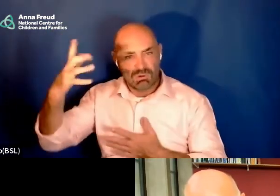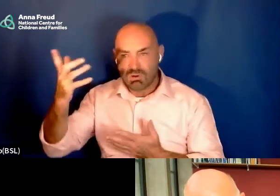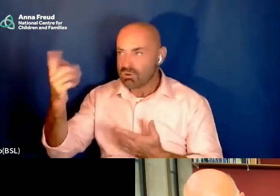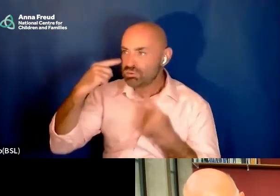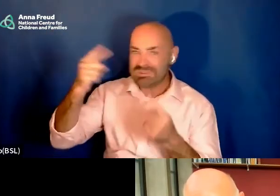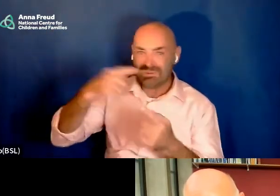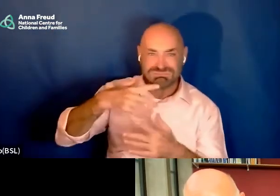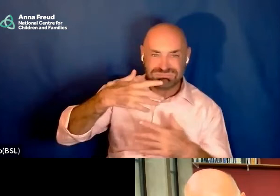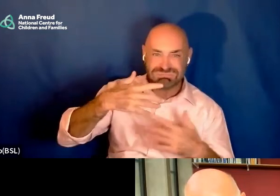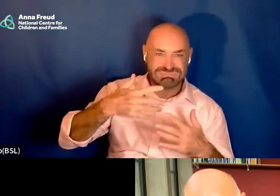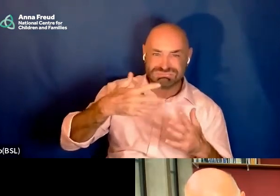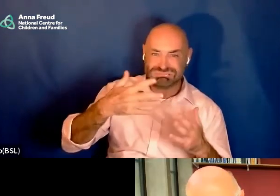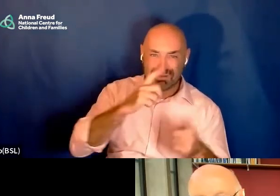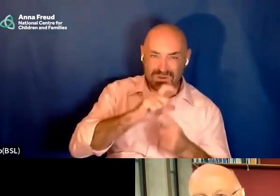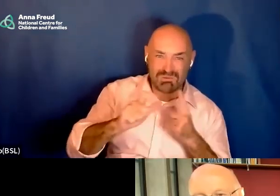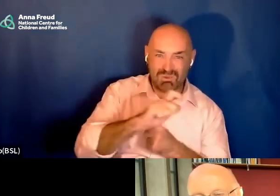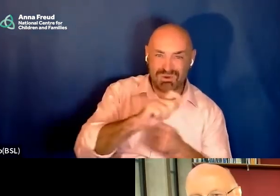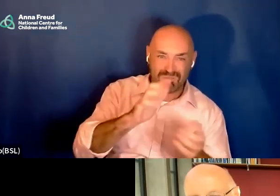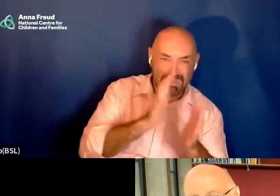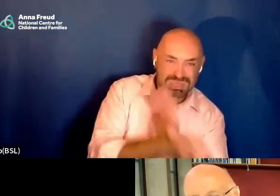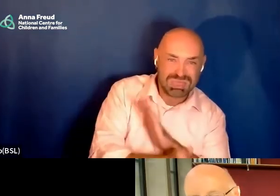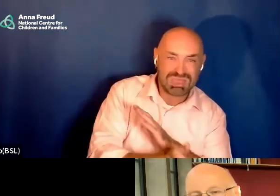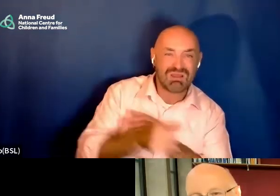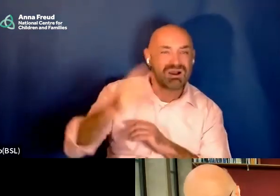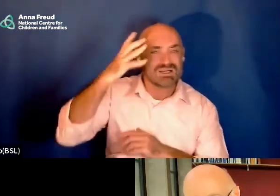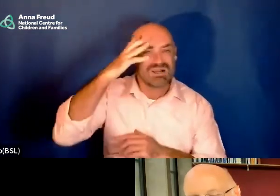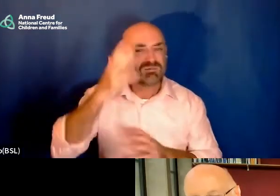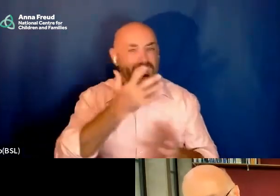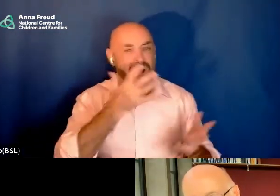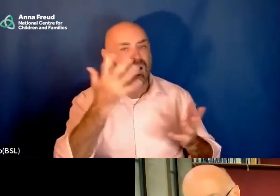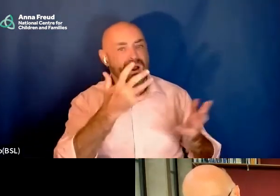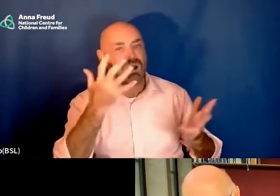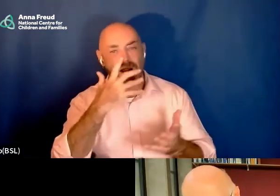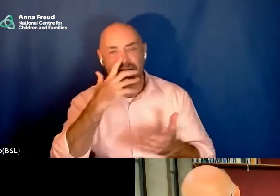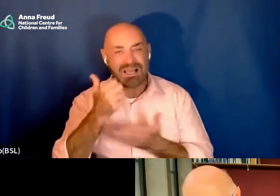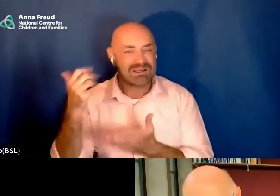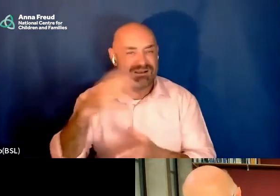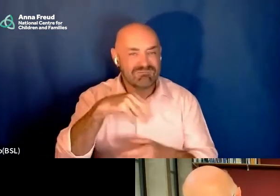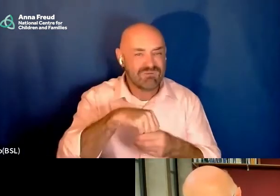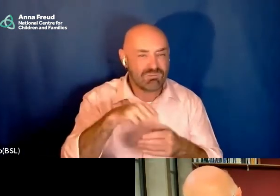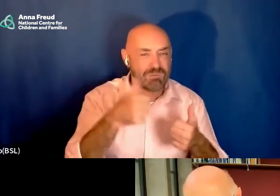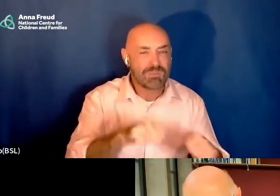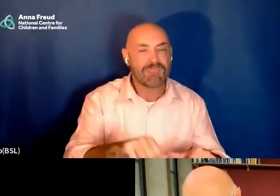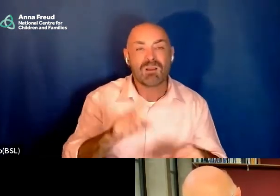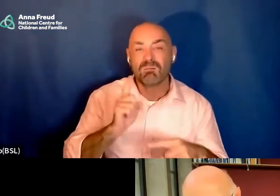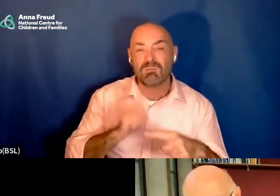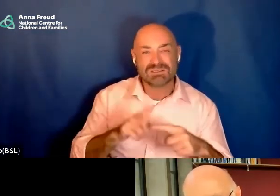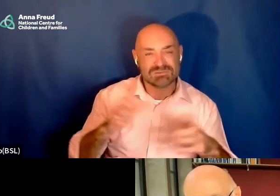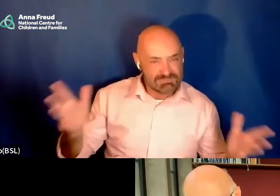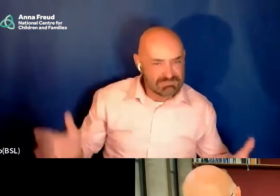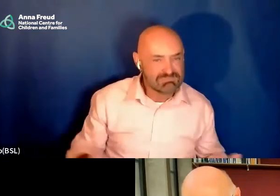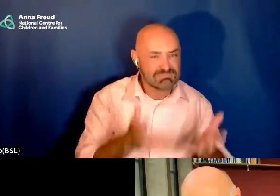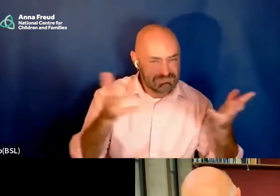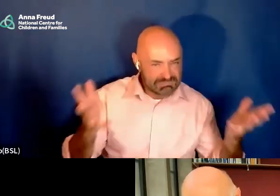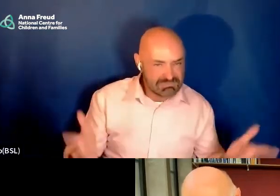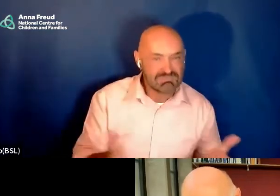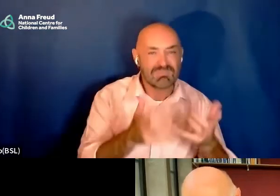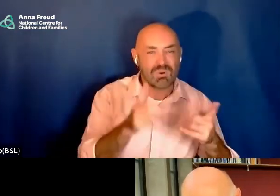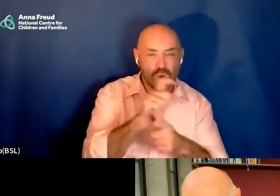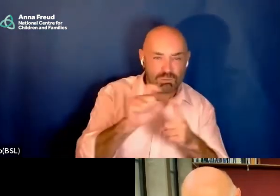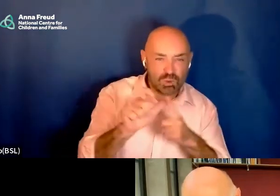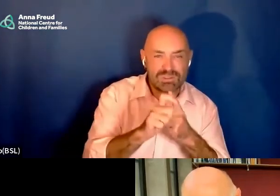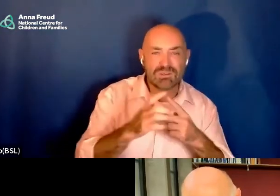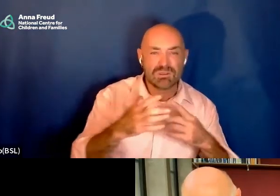taking on communities, then hopefully that can be part of the solution. And also mobilizing communities and being part of this